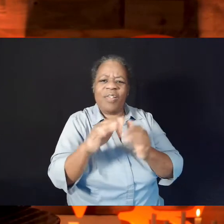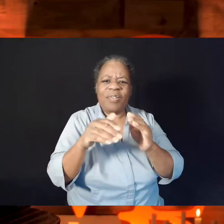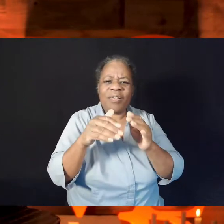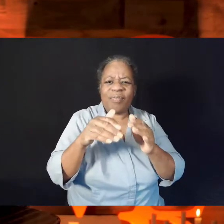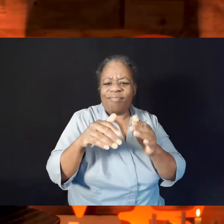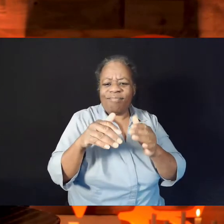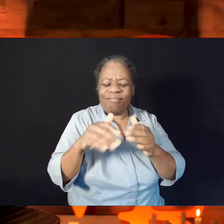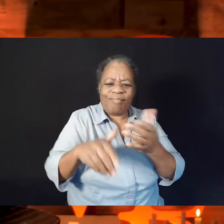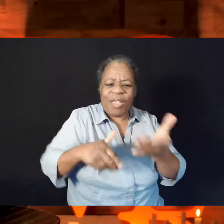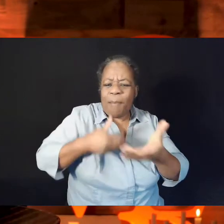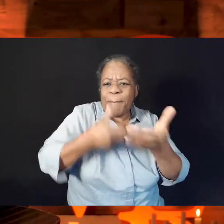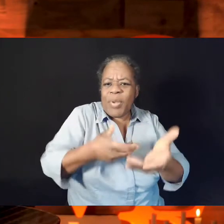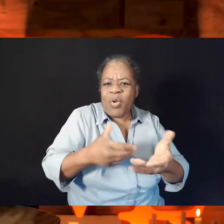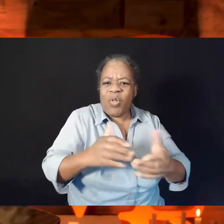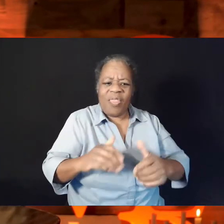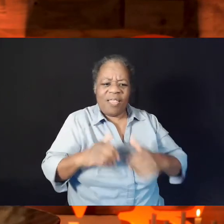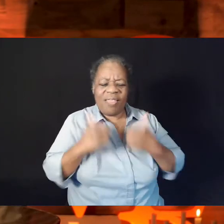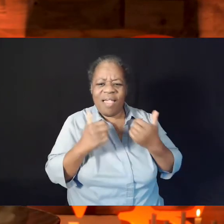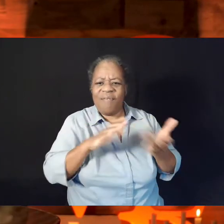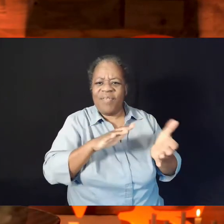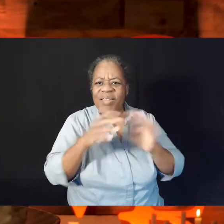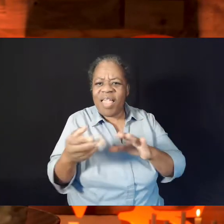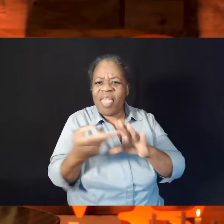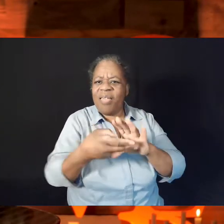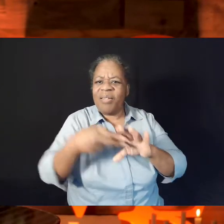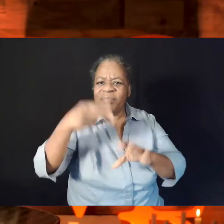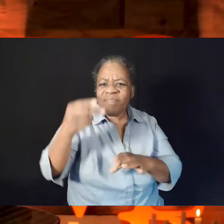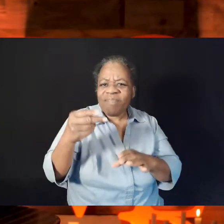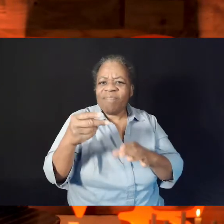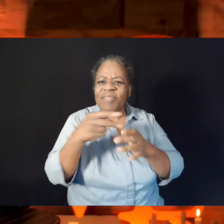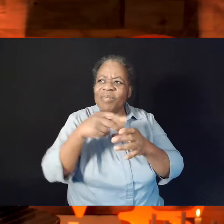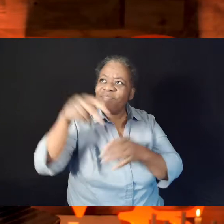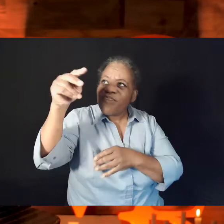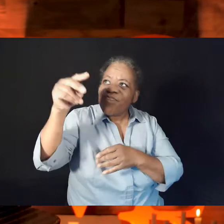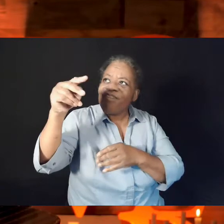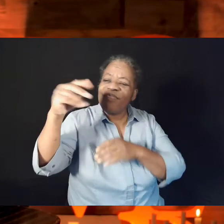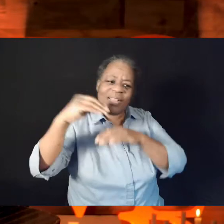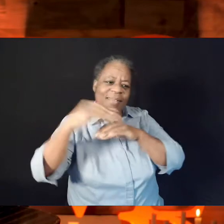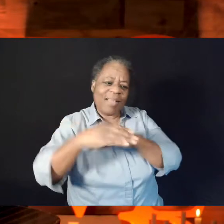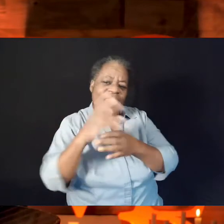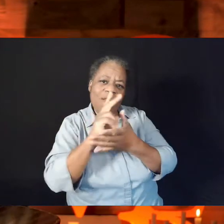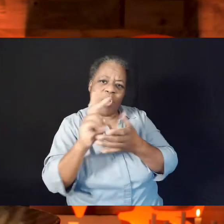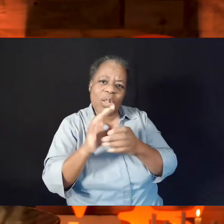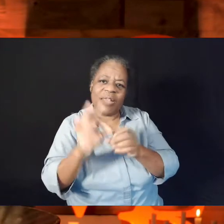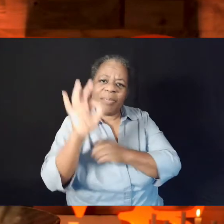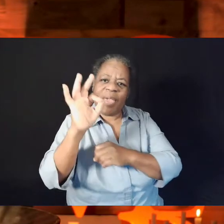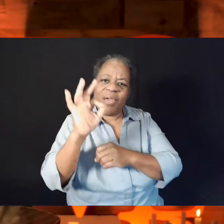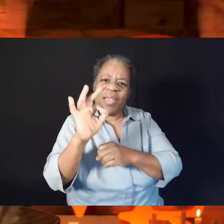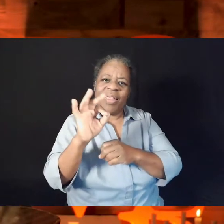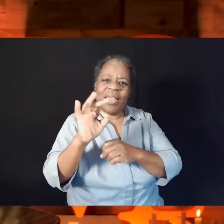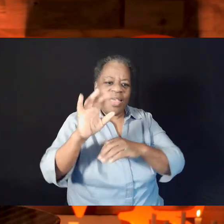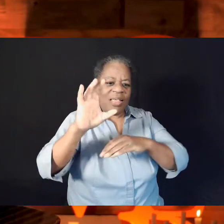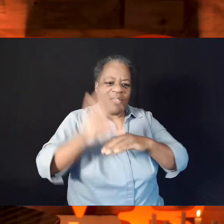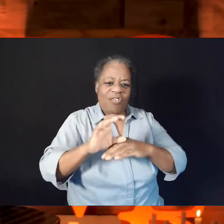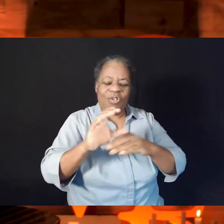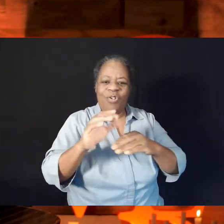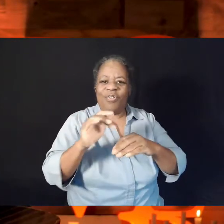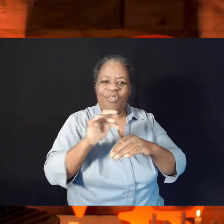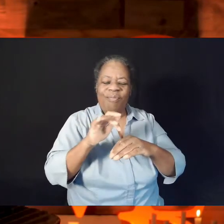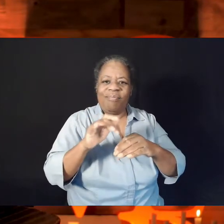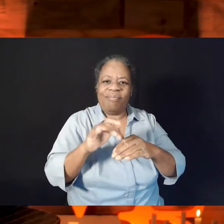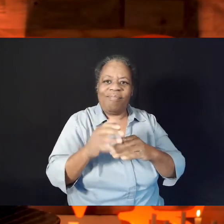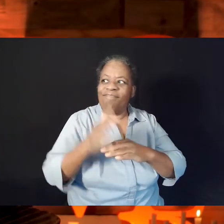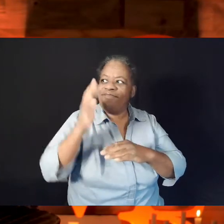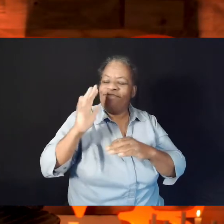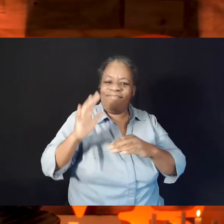resurrection, ascension, and then the sending of the Holy Spirit, giving birth to the early church. We